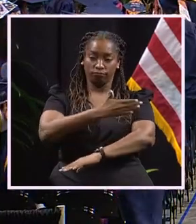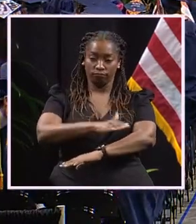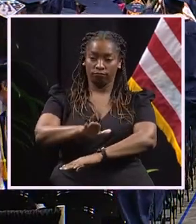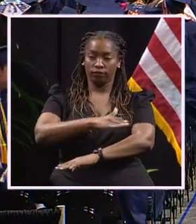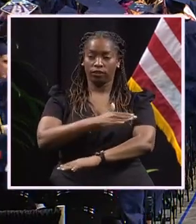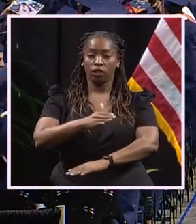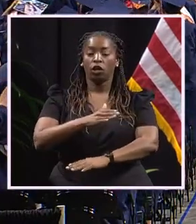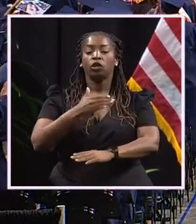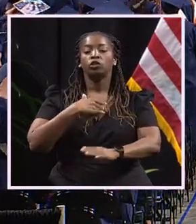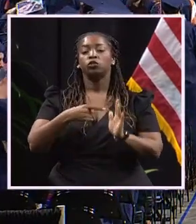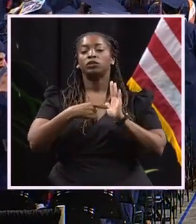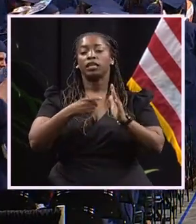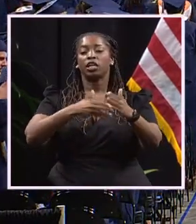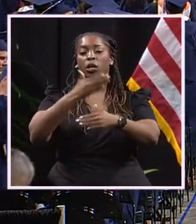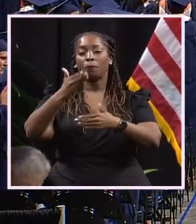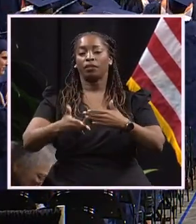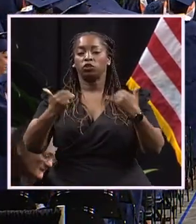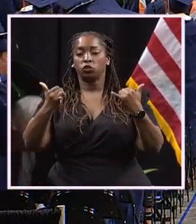today's ceremony.